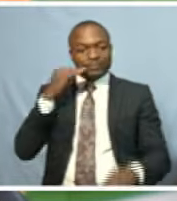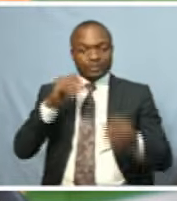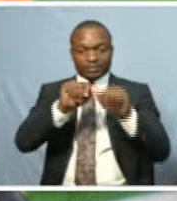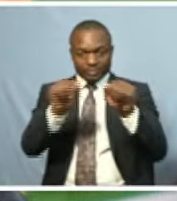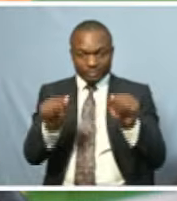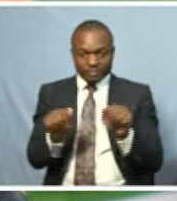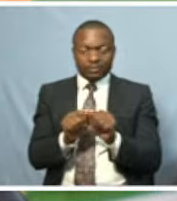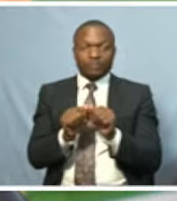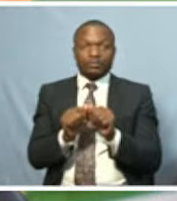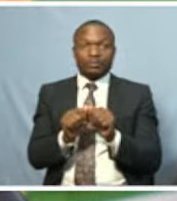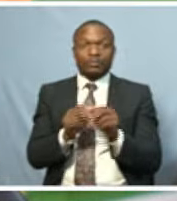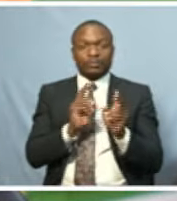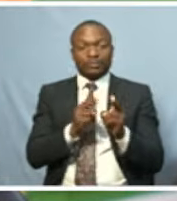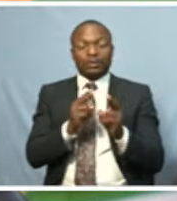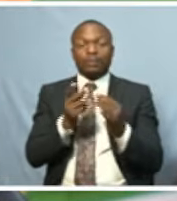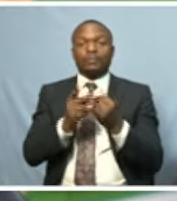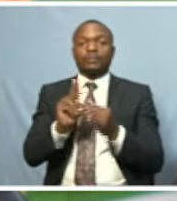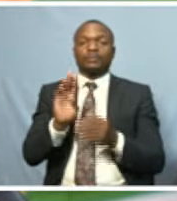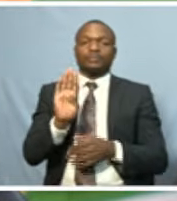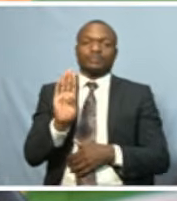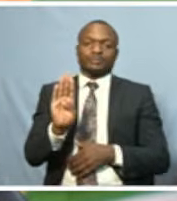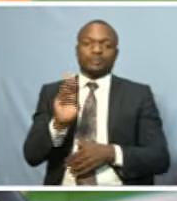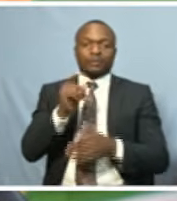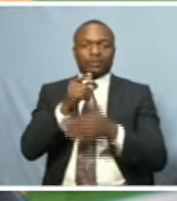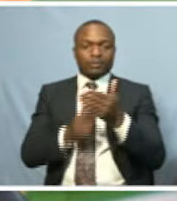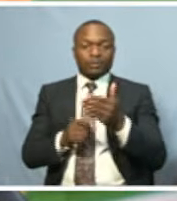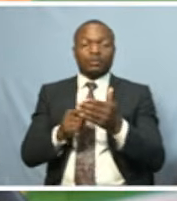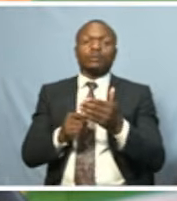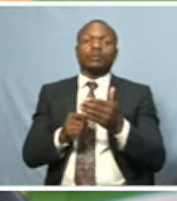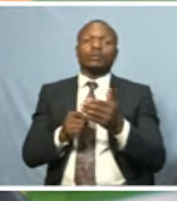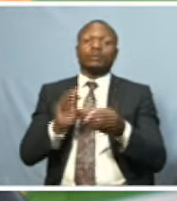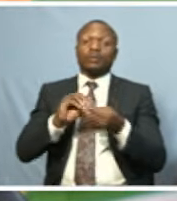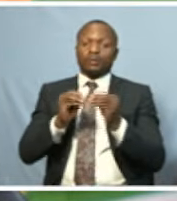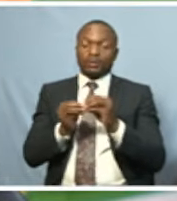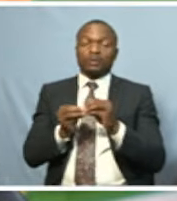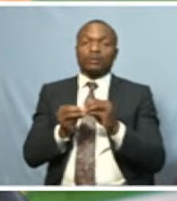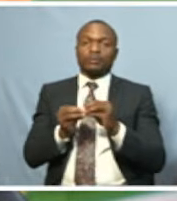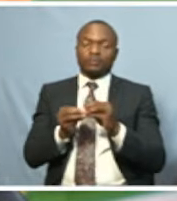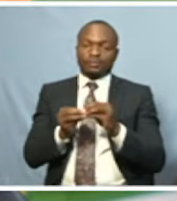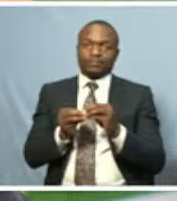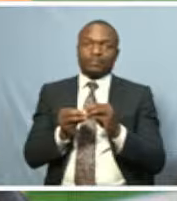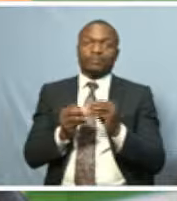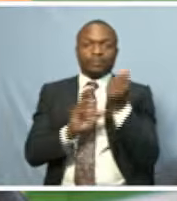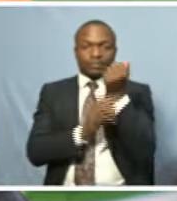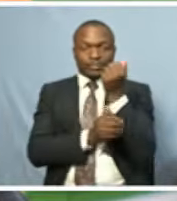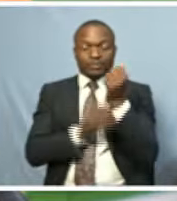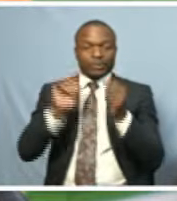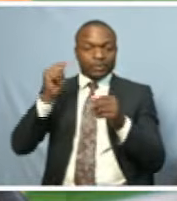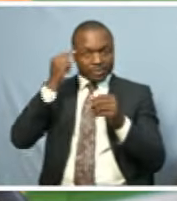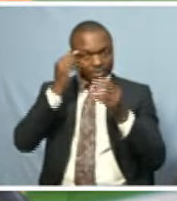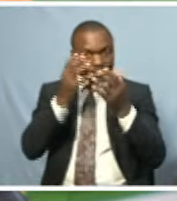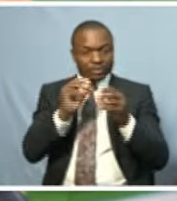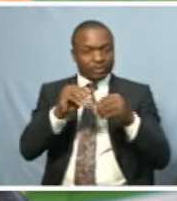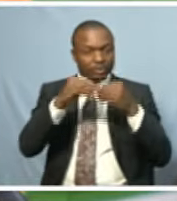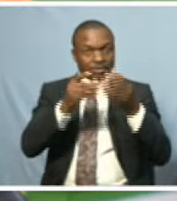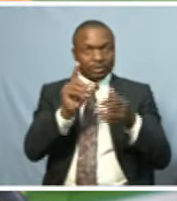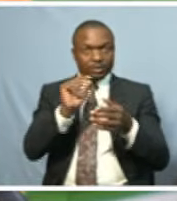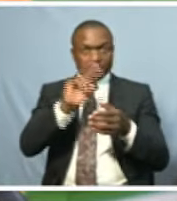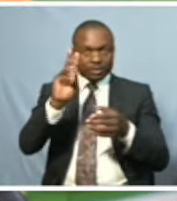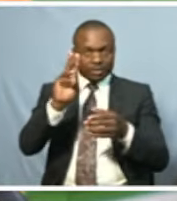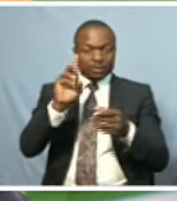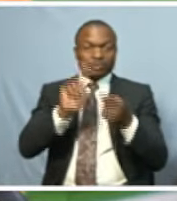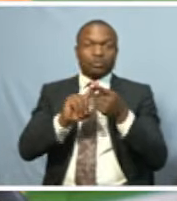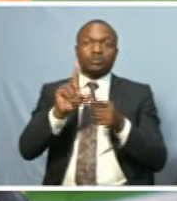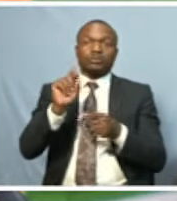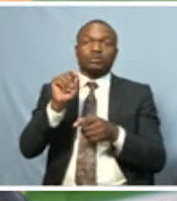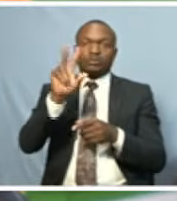areas. And in answering part B, which was what quantity of maize in metric tons the government is targeting to produce from 2026 to